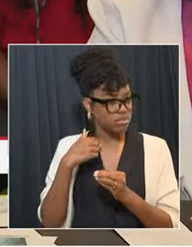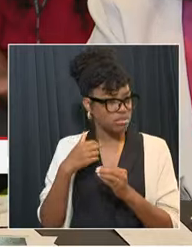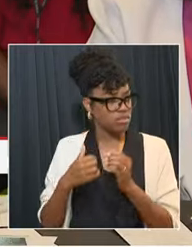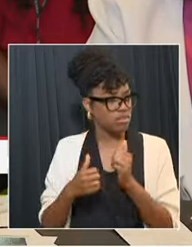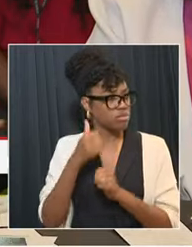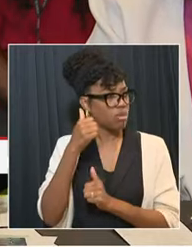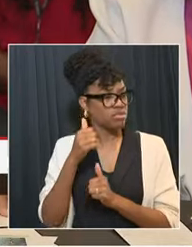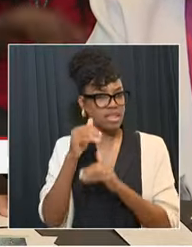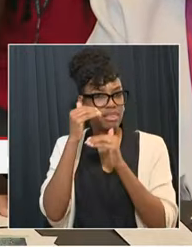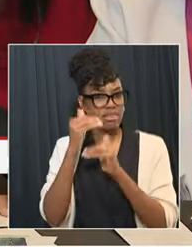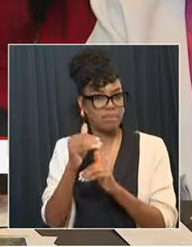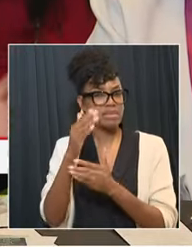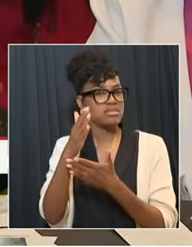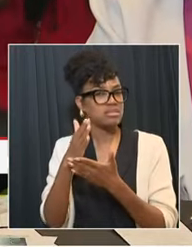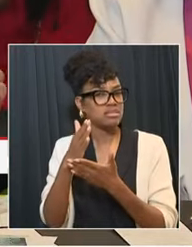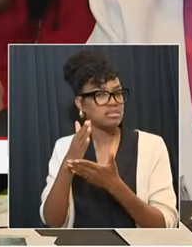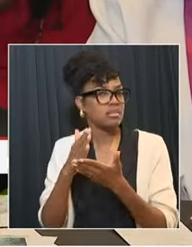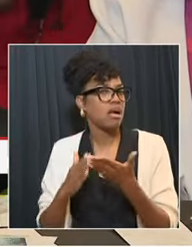some